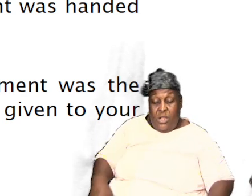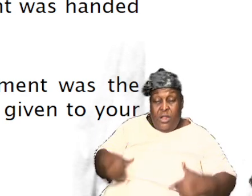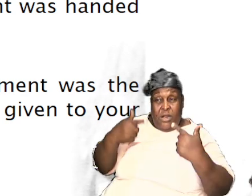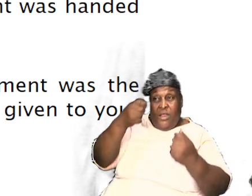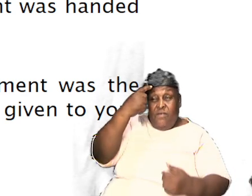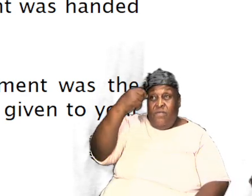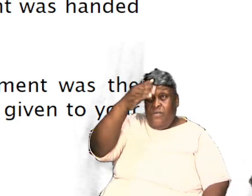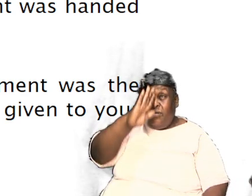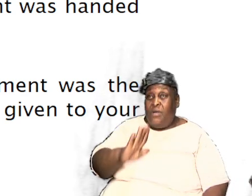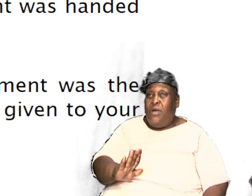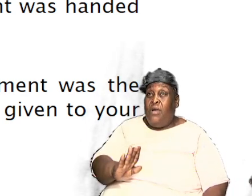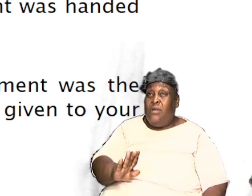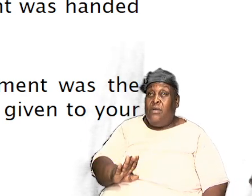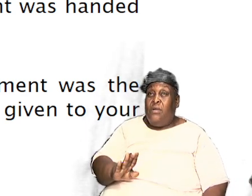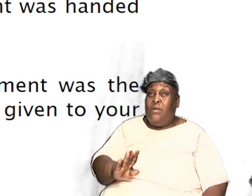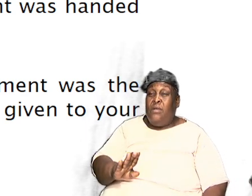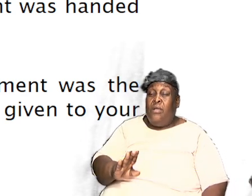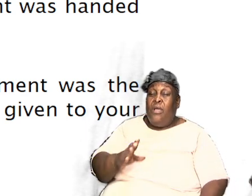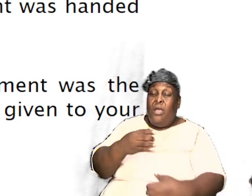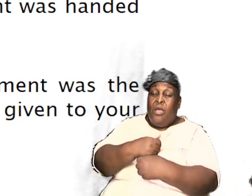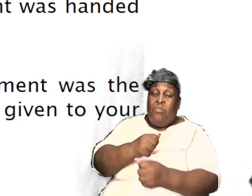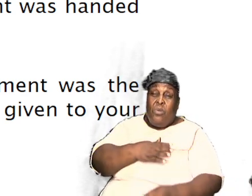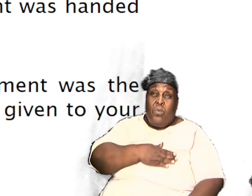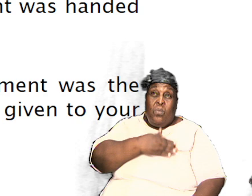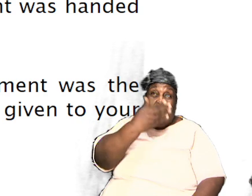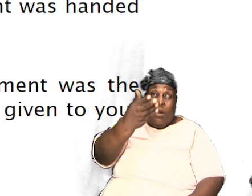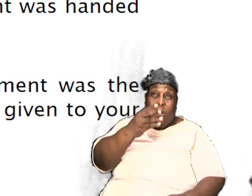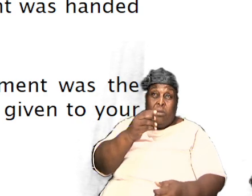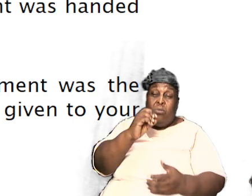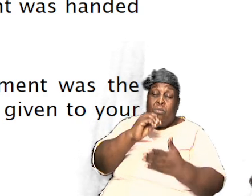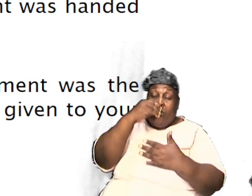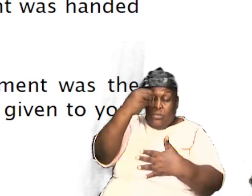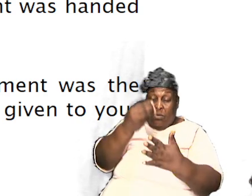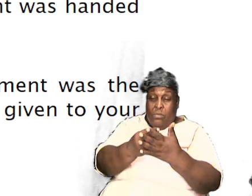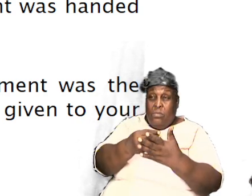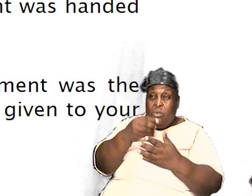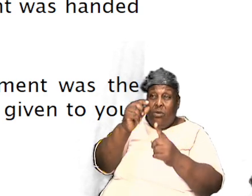And we must be willing to obey His word.